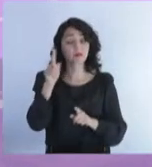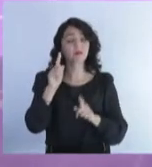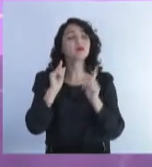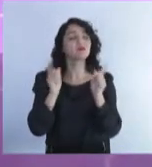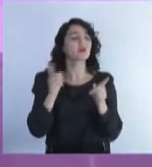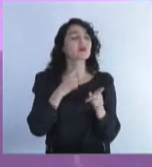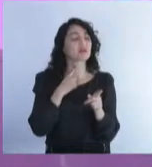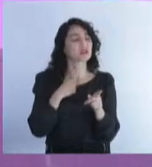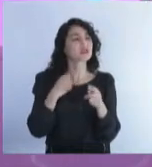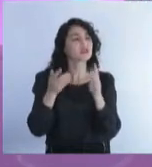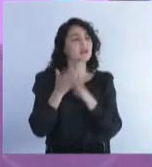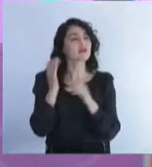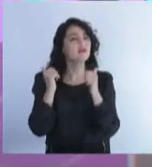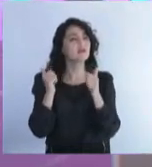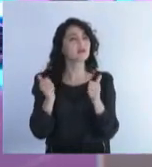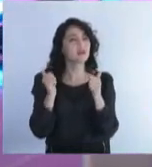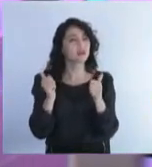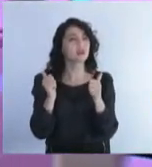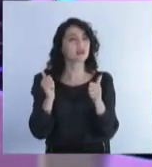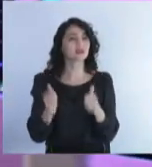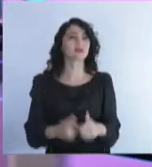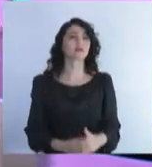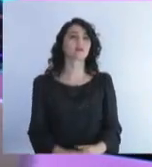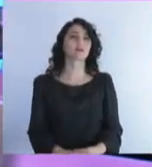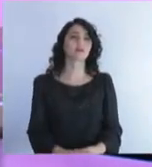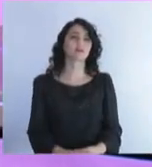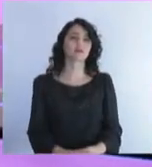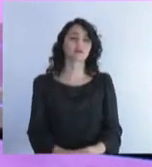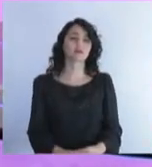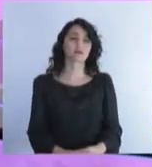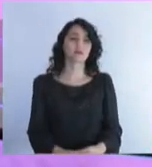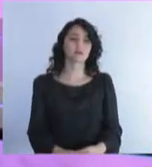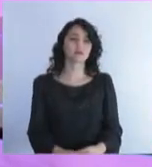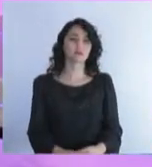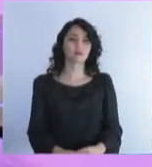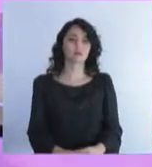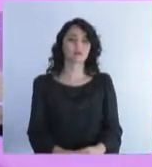wish. May you be safe, happy, healthy.